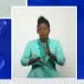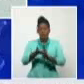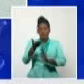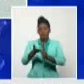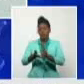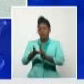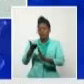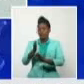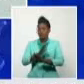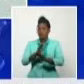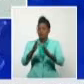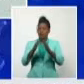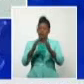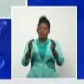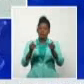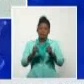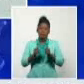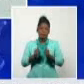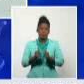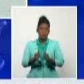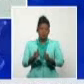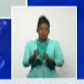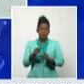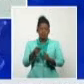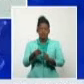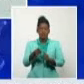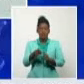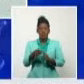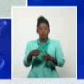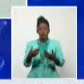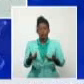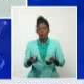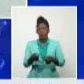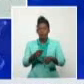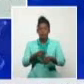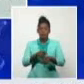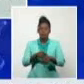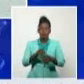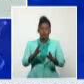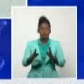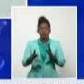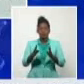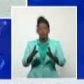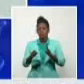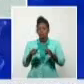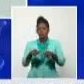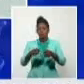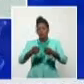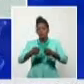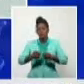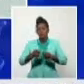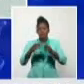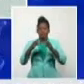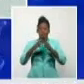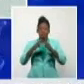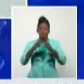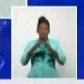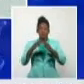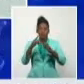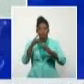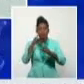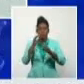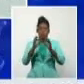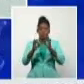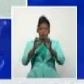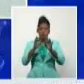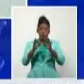has 426 discharges, 21 from Mayabeque, 78 from Matanzas, 163 from Villa